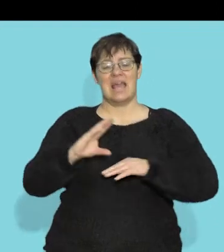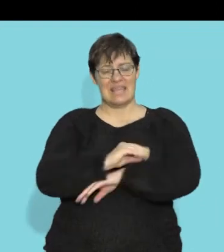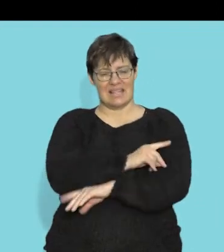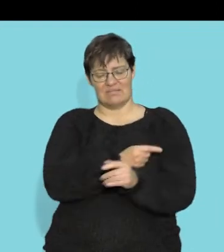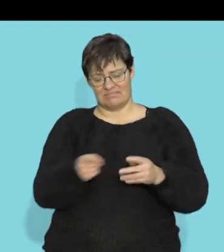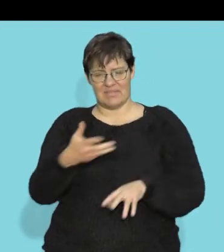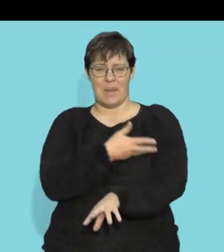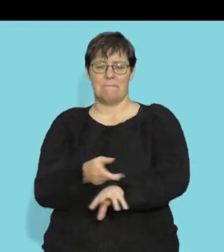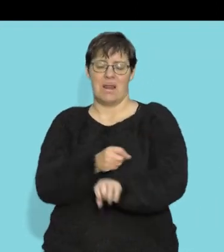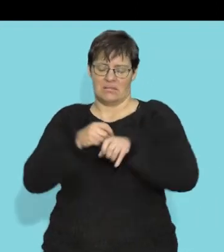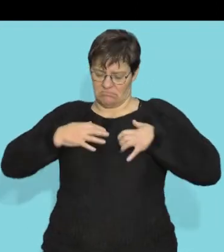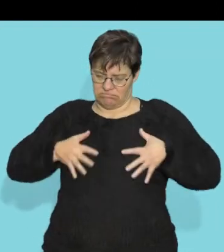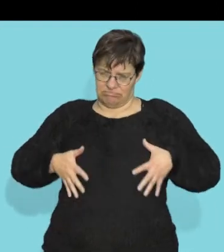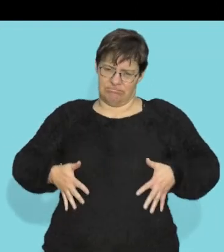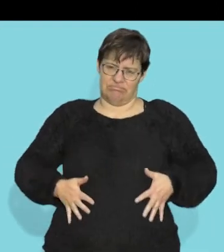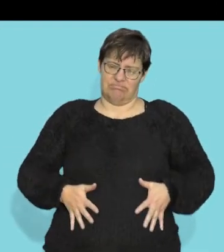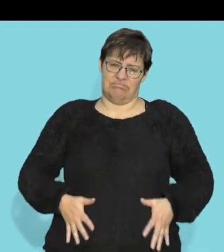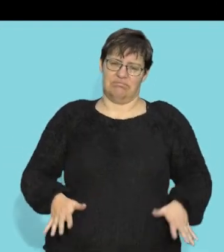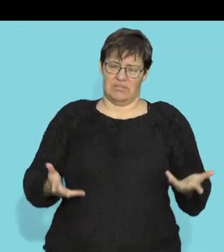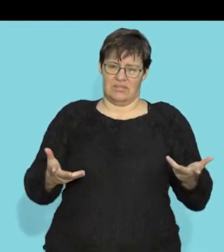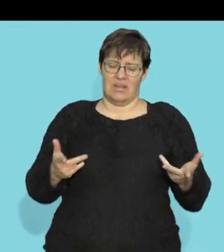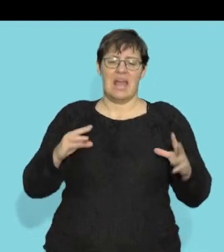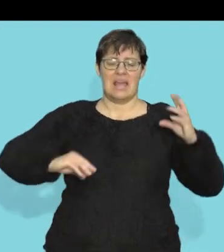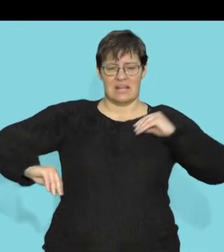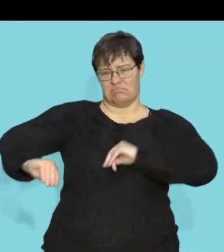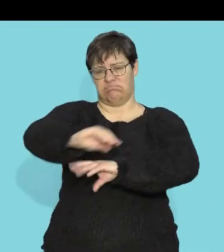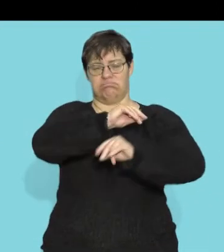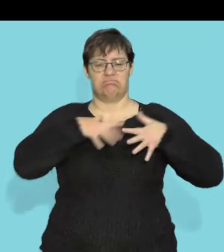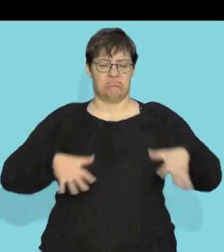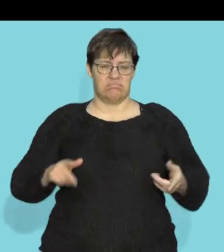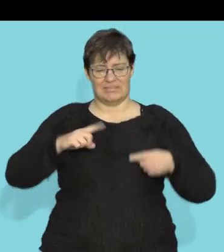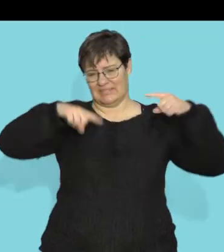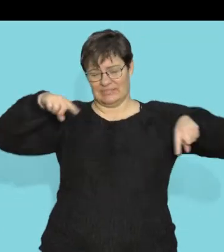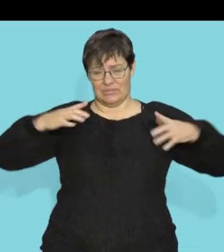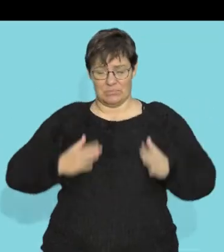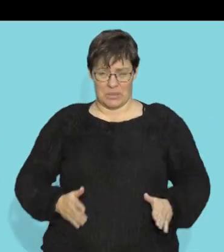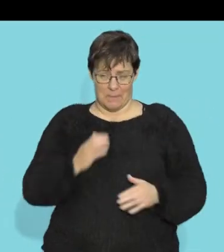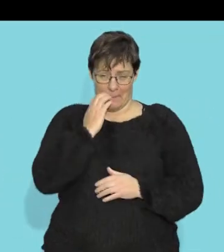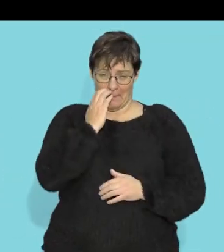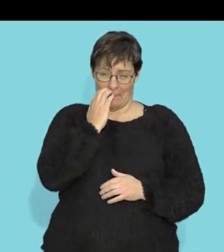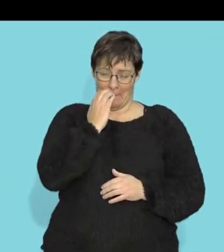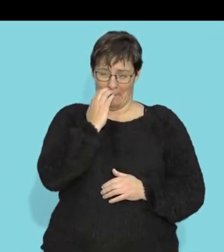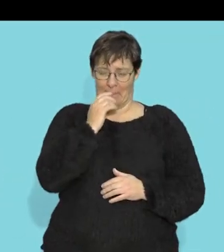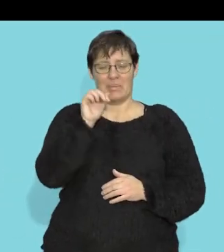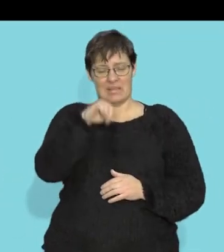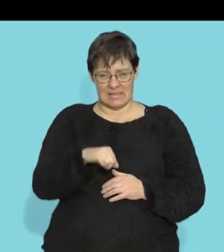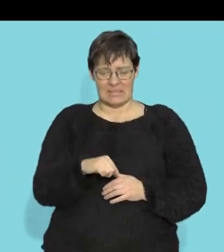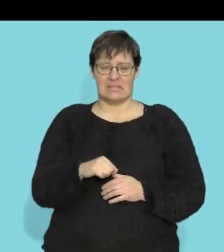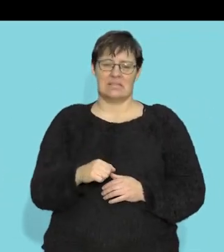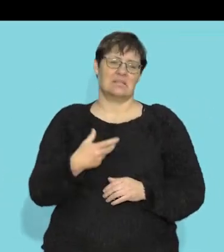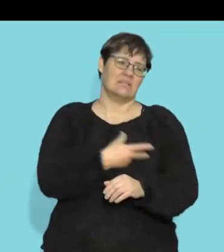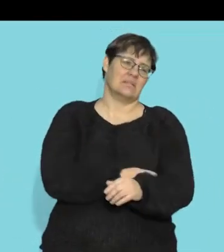go into the bloodstream, and as we know, cancer then can move to the different parts of the body. Yes, you can have